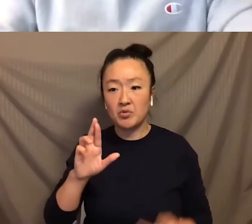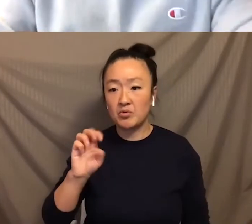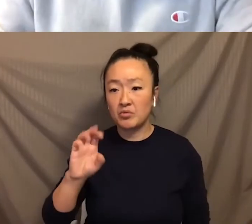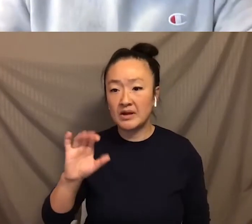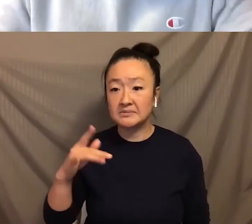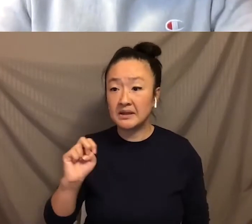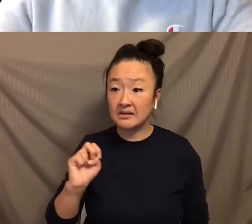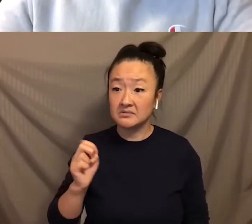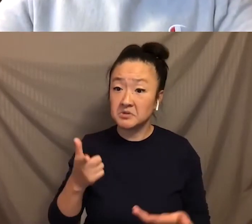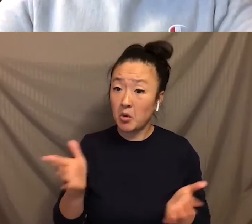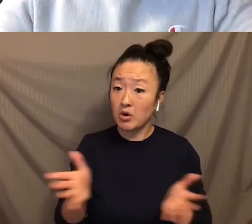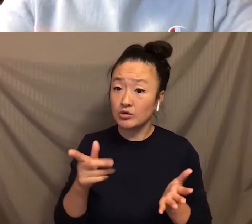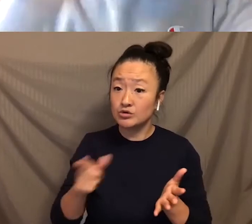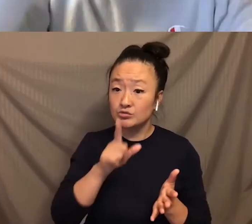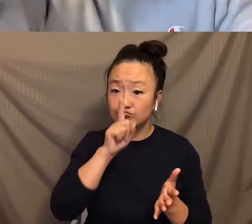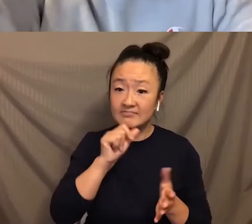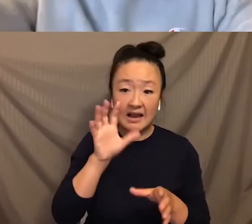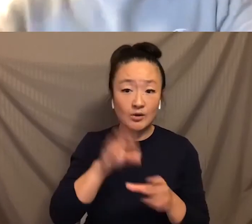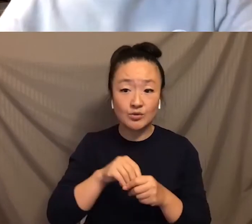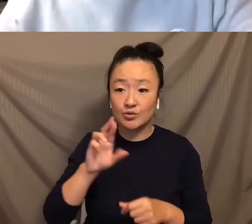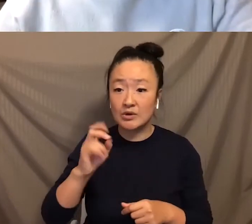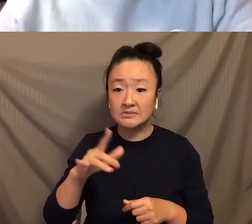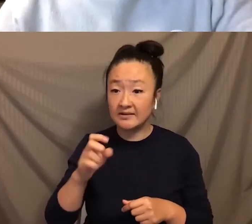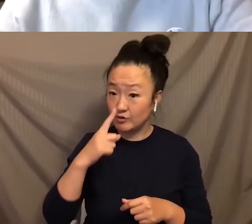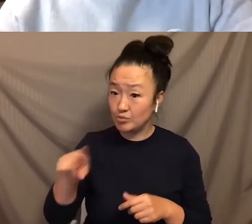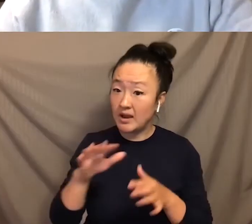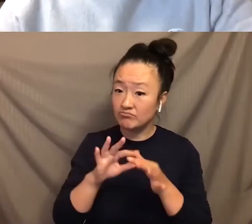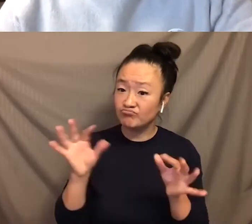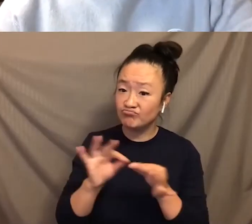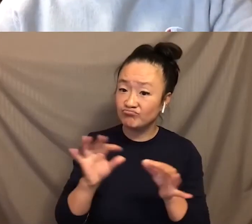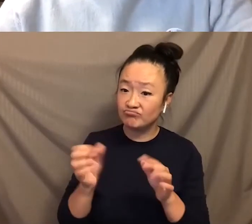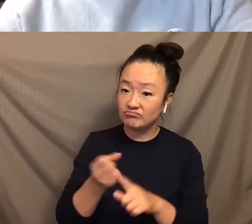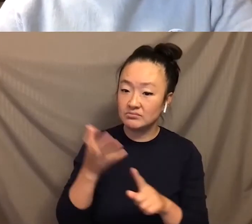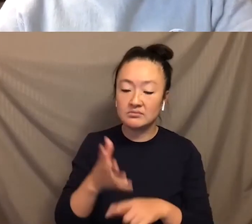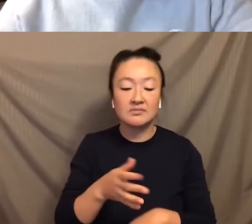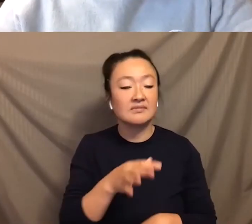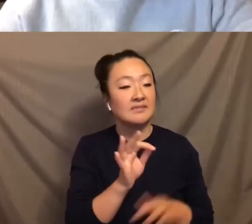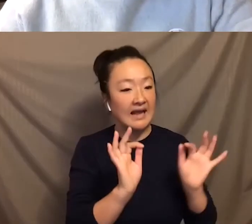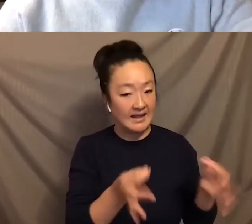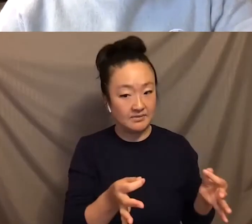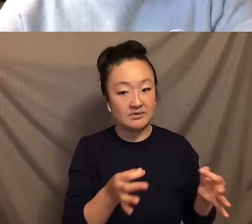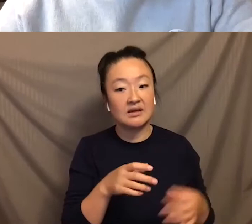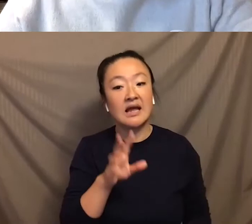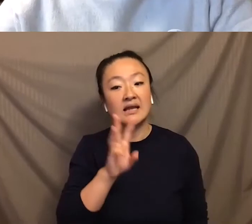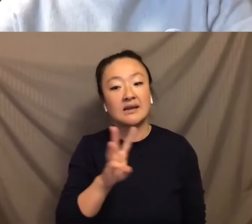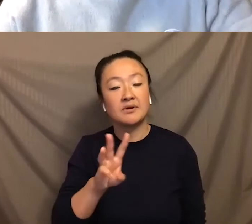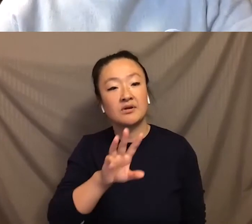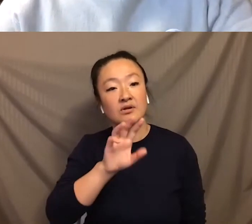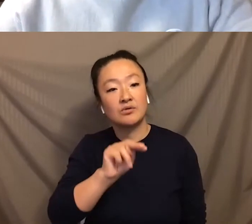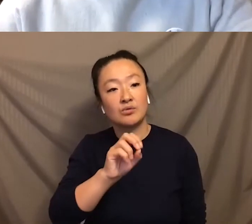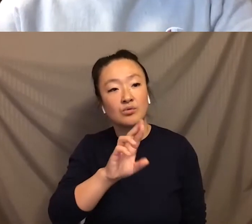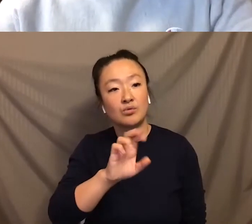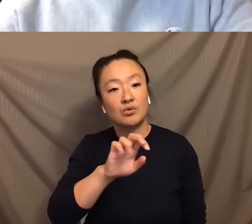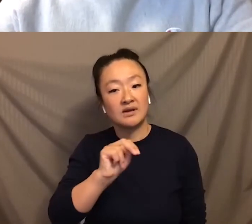So if you could talk a little bit about that as well. Yeah, absolutely. So my publisher is WW Norton and Company,